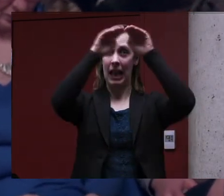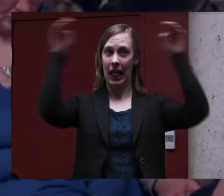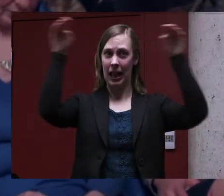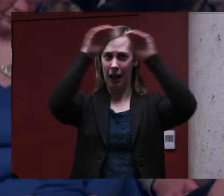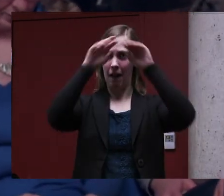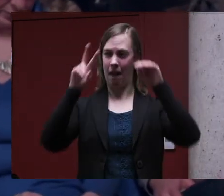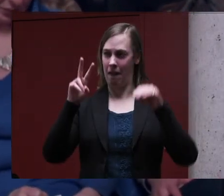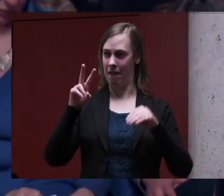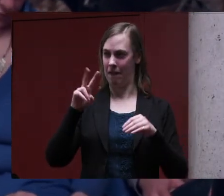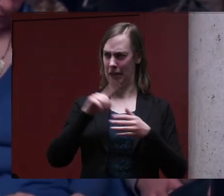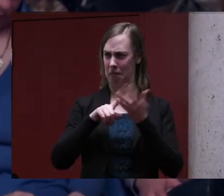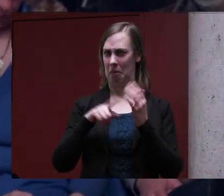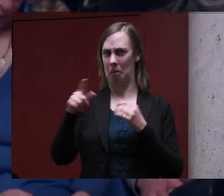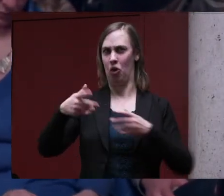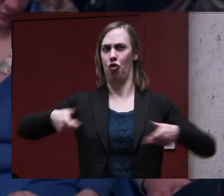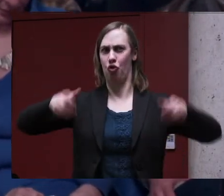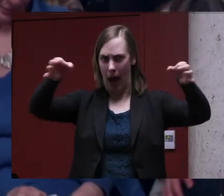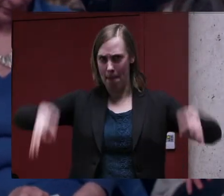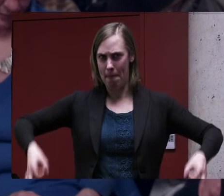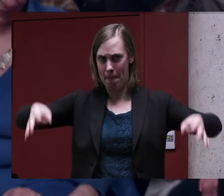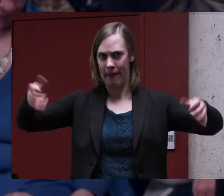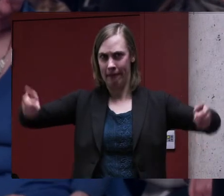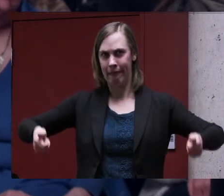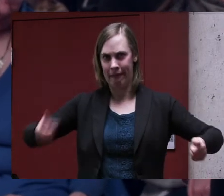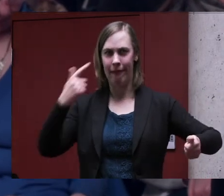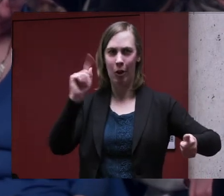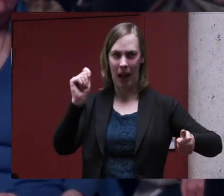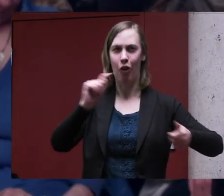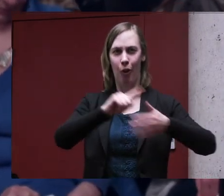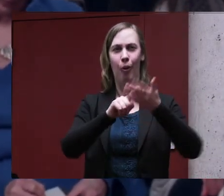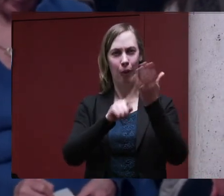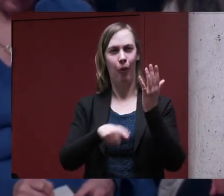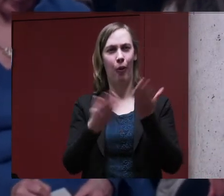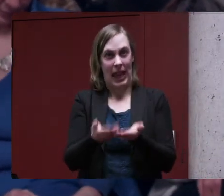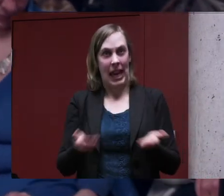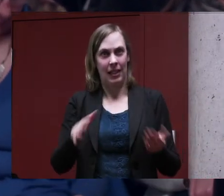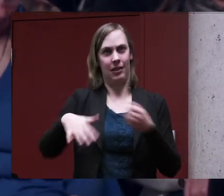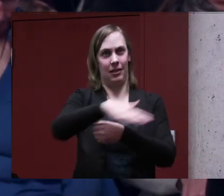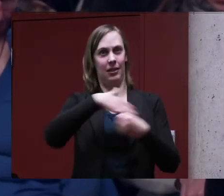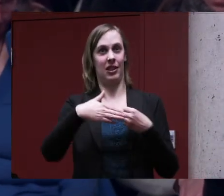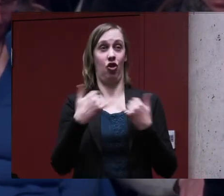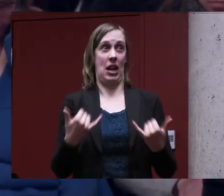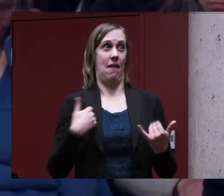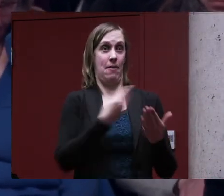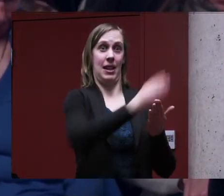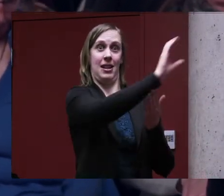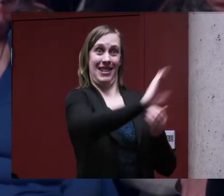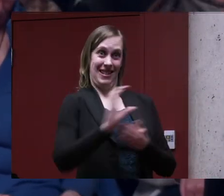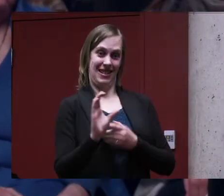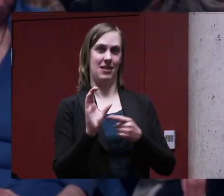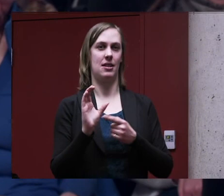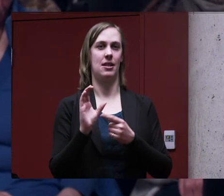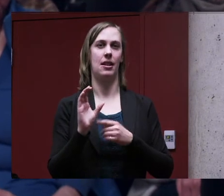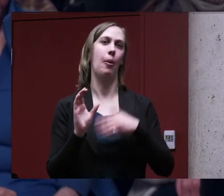so on. Currently, there's no ability to fund that. So I'd ask the people in the room,